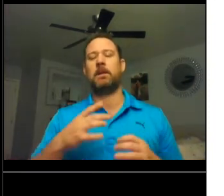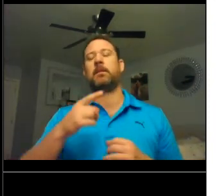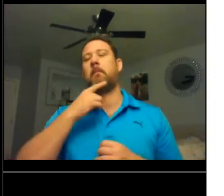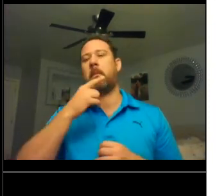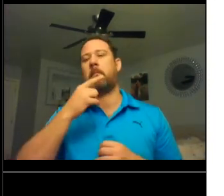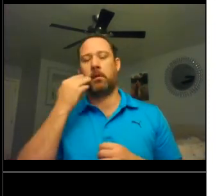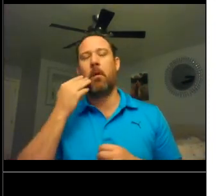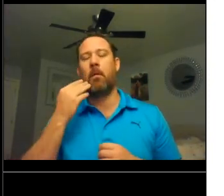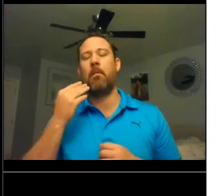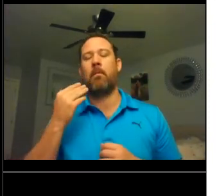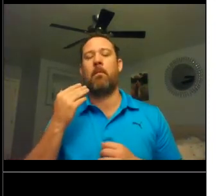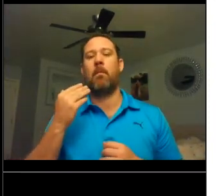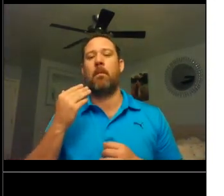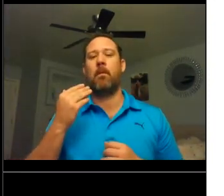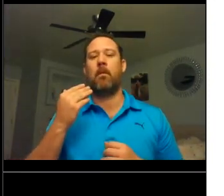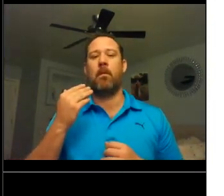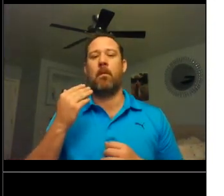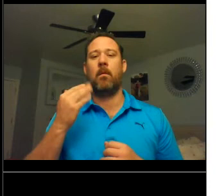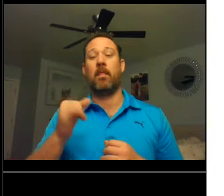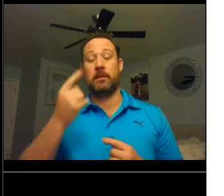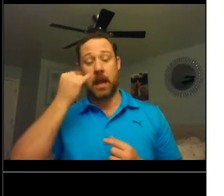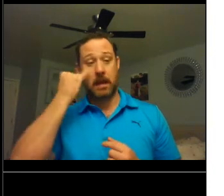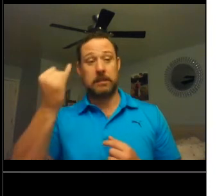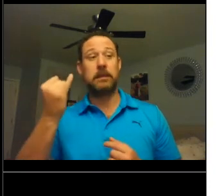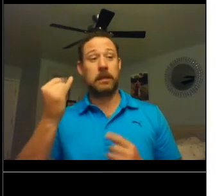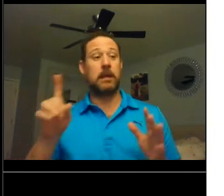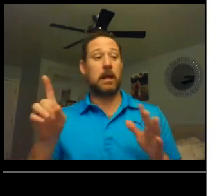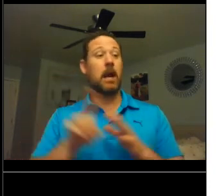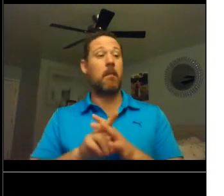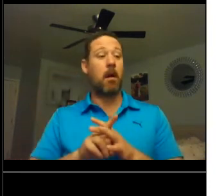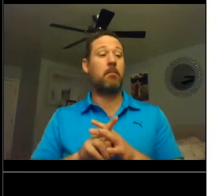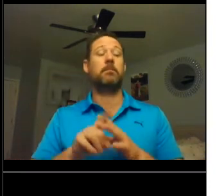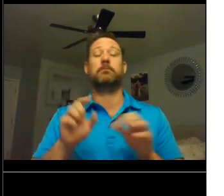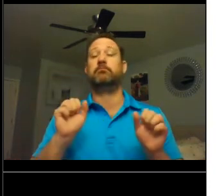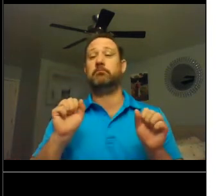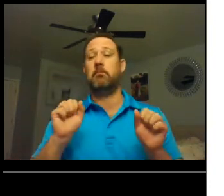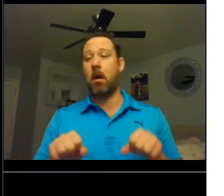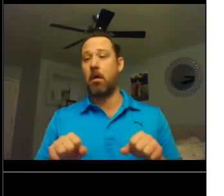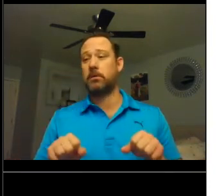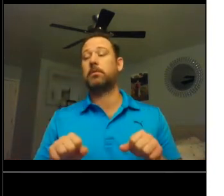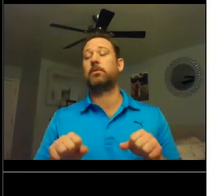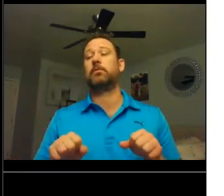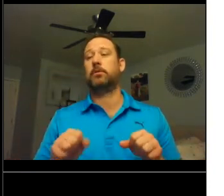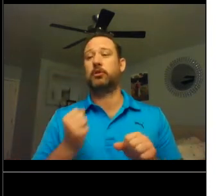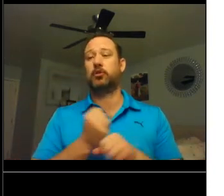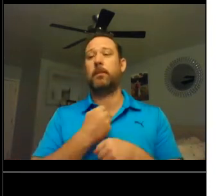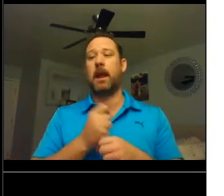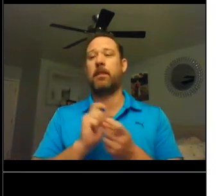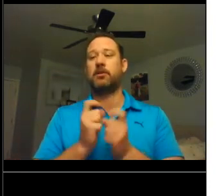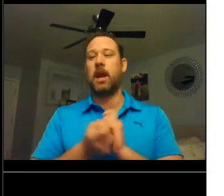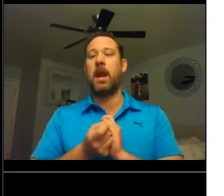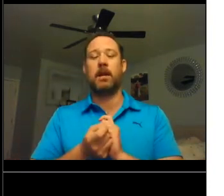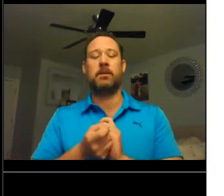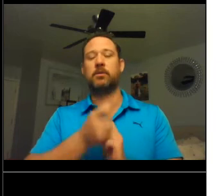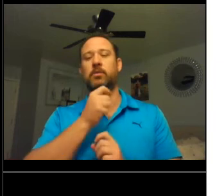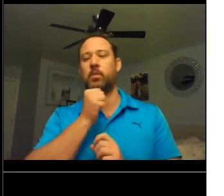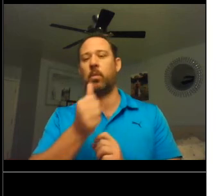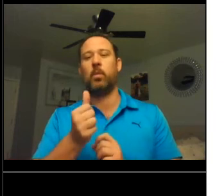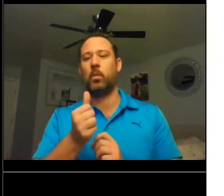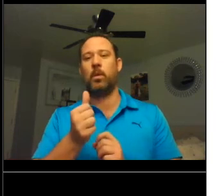know, that this idea came up and unfortunately it wasn't possible to make the change. We don't want to